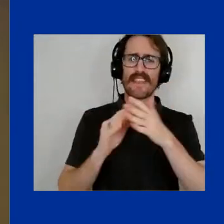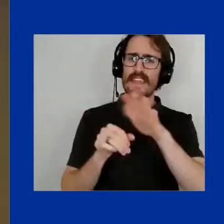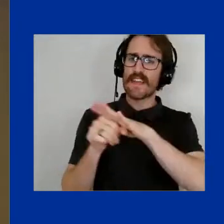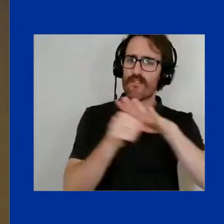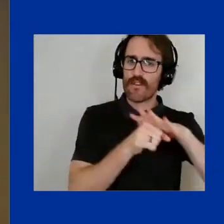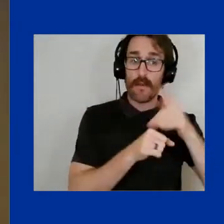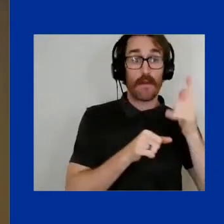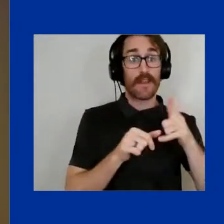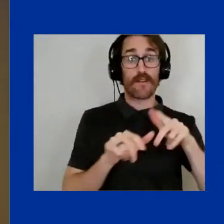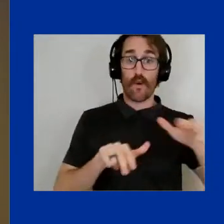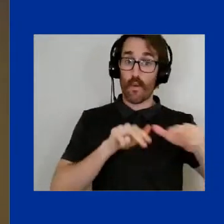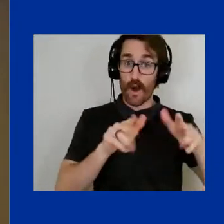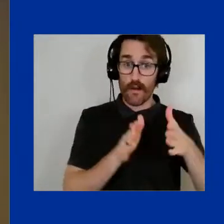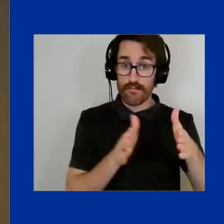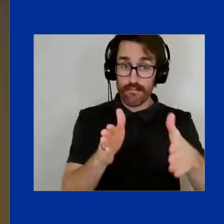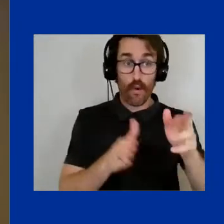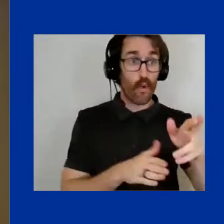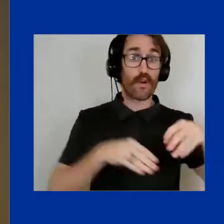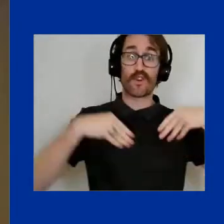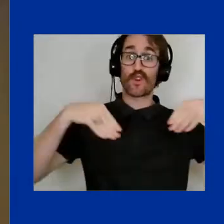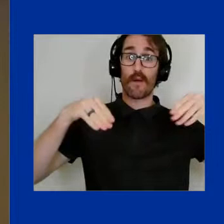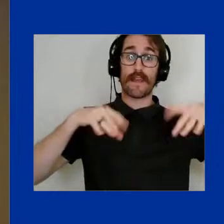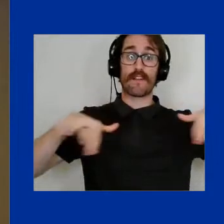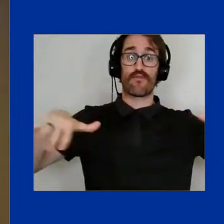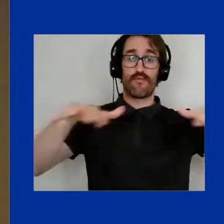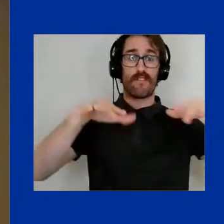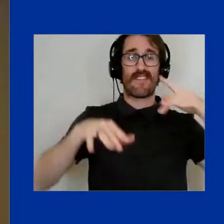sidewalk areas, perhaps shopping districts like the market, I